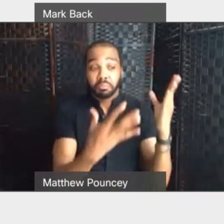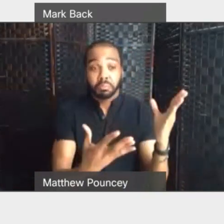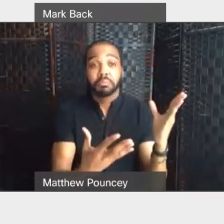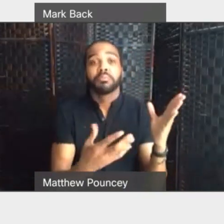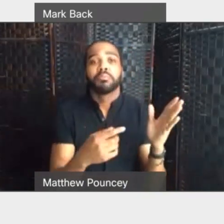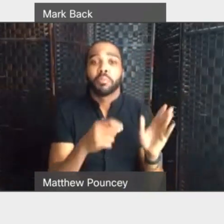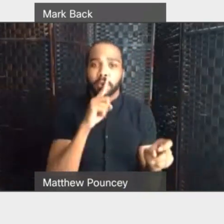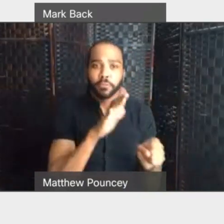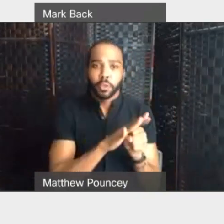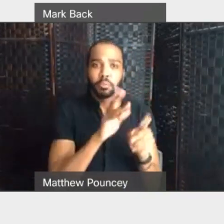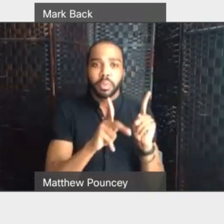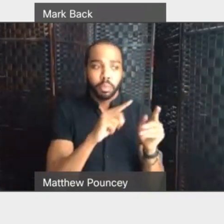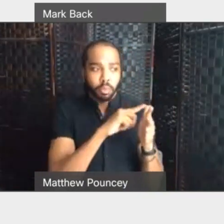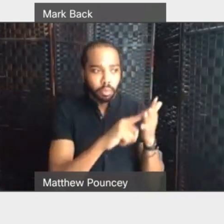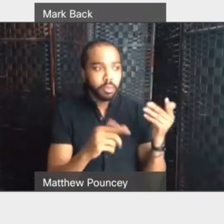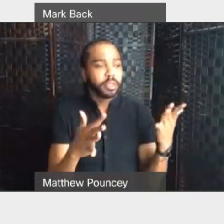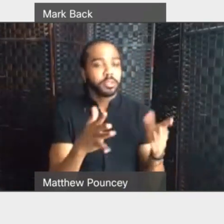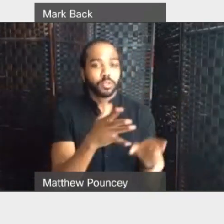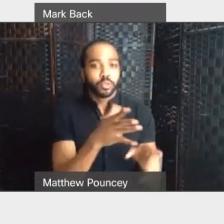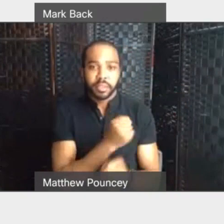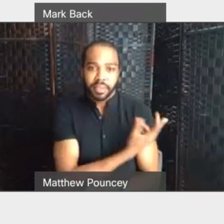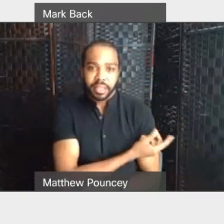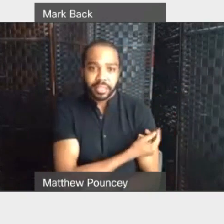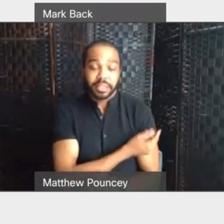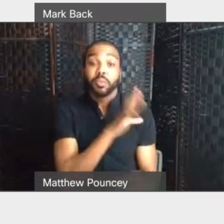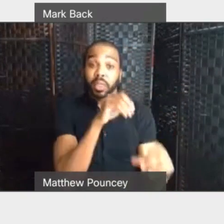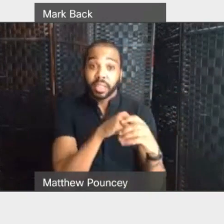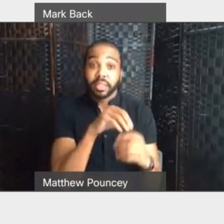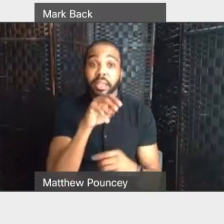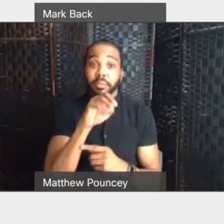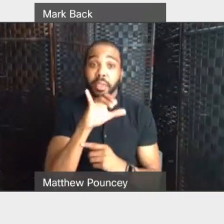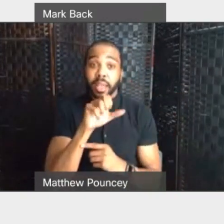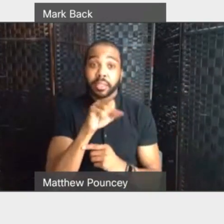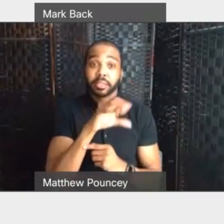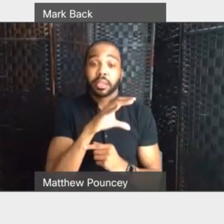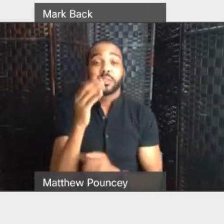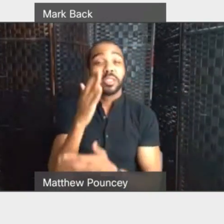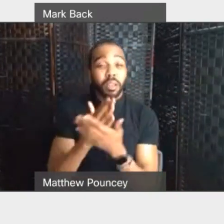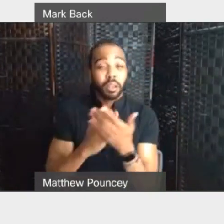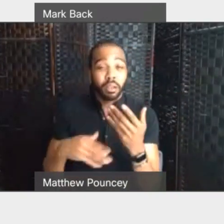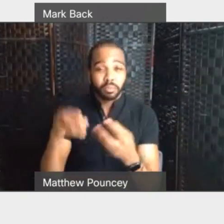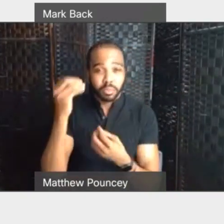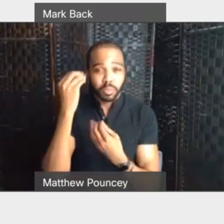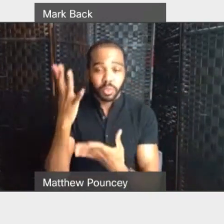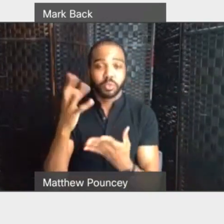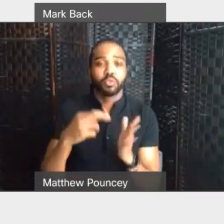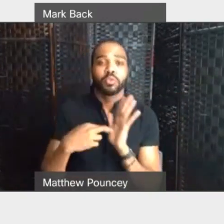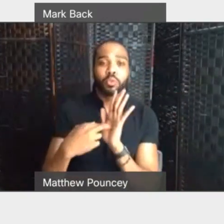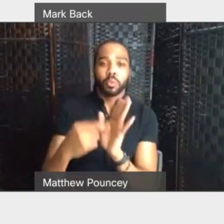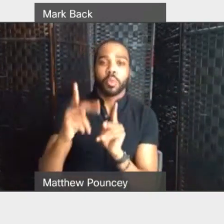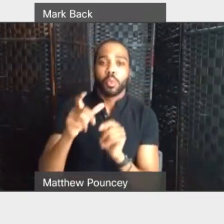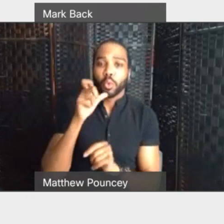received vaccines in MCIS, and we have some data reflecting people who